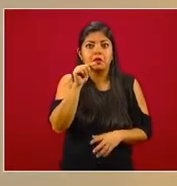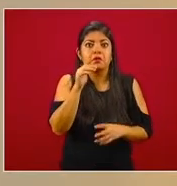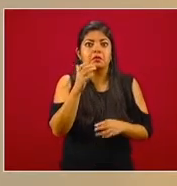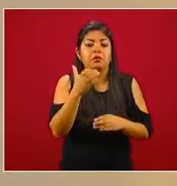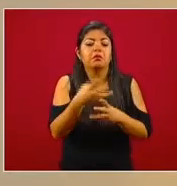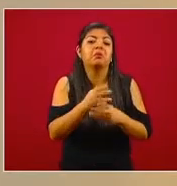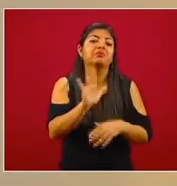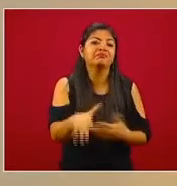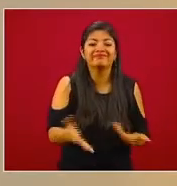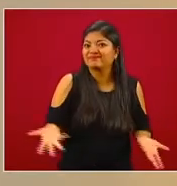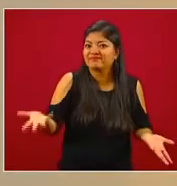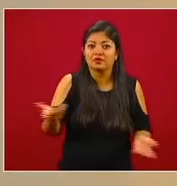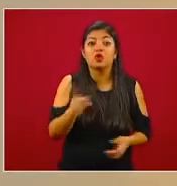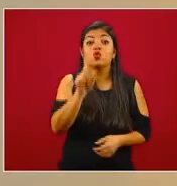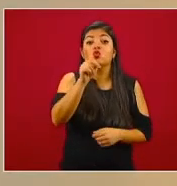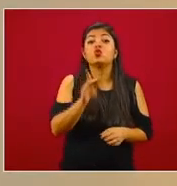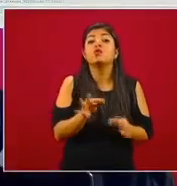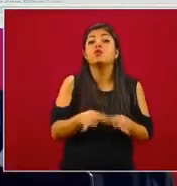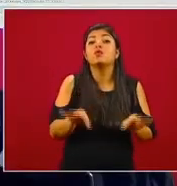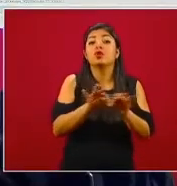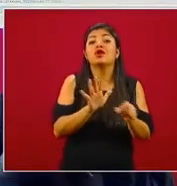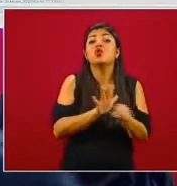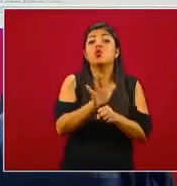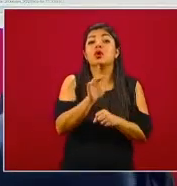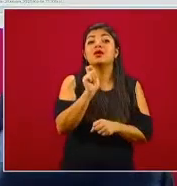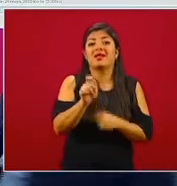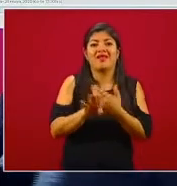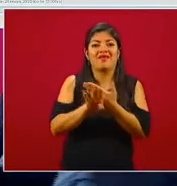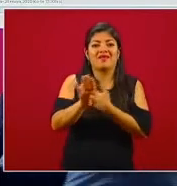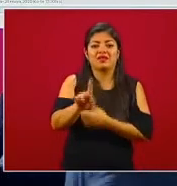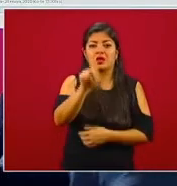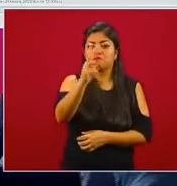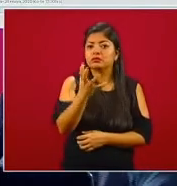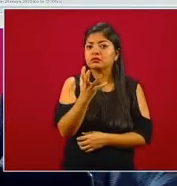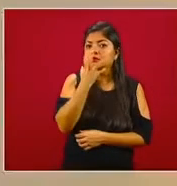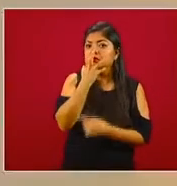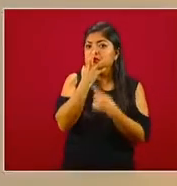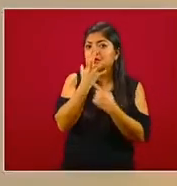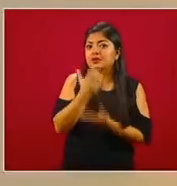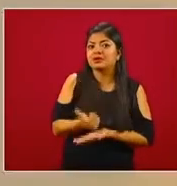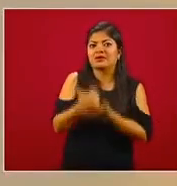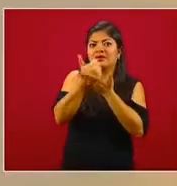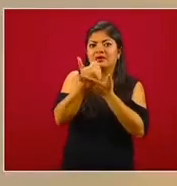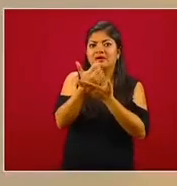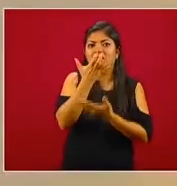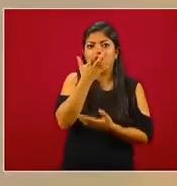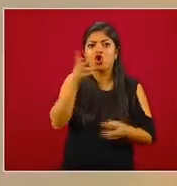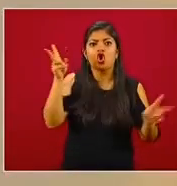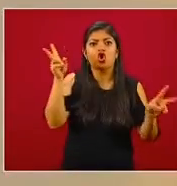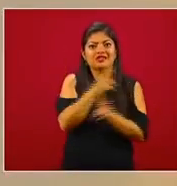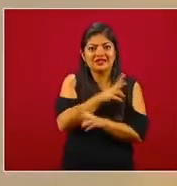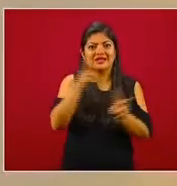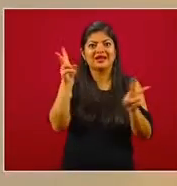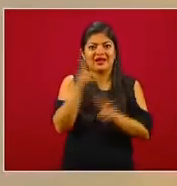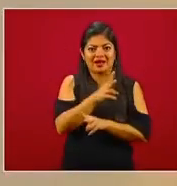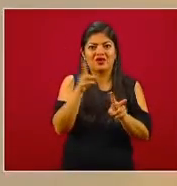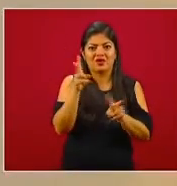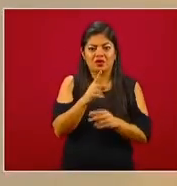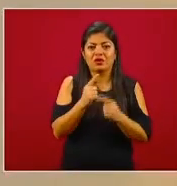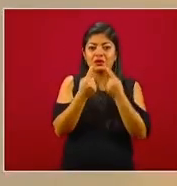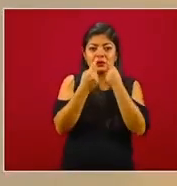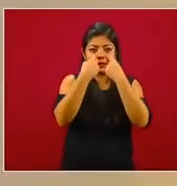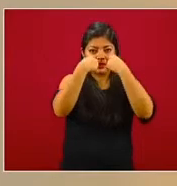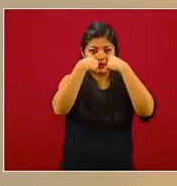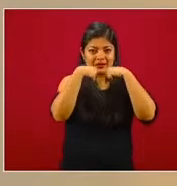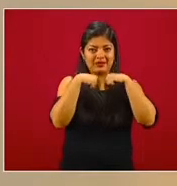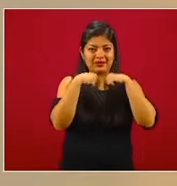evitar, but porque if se that is usa accomplished oxigenación, se le pone una and we get to mascarilla con stop it oxígeno, because se le we ponen use una oxygen, sonda, unas we put puntas in a mask, nasales